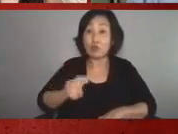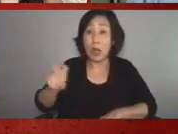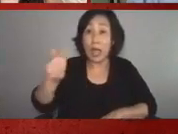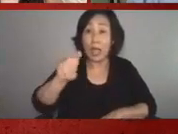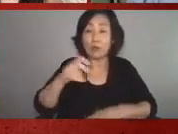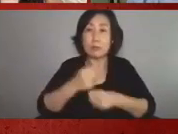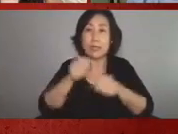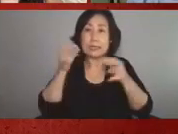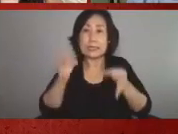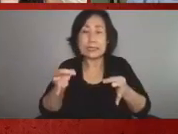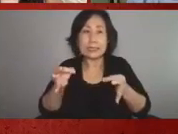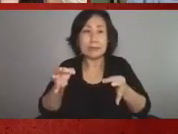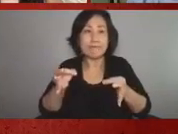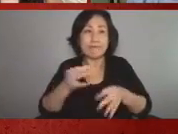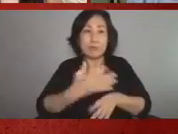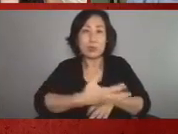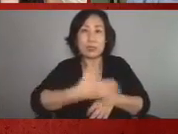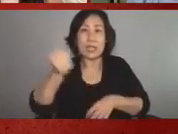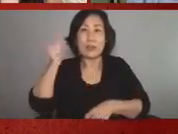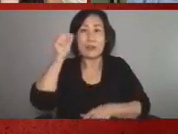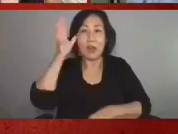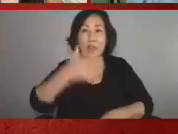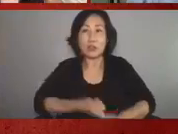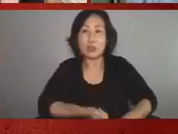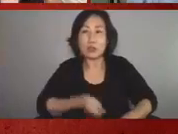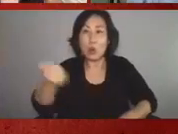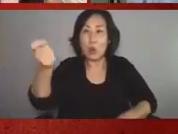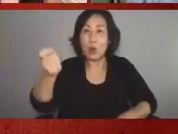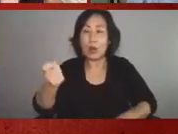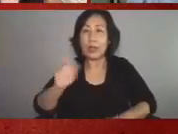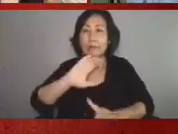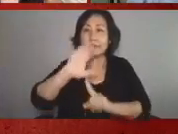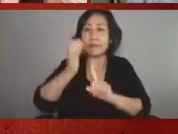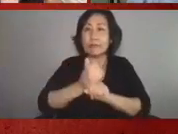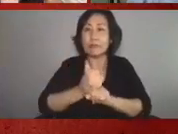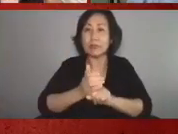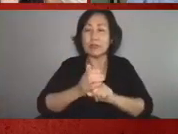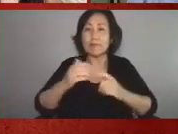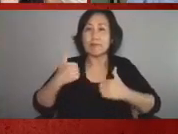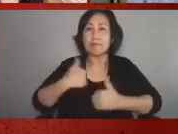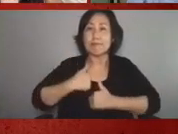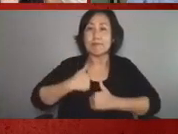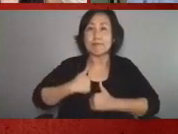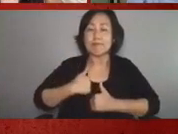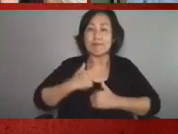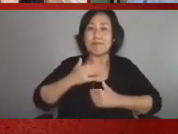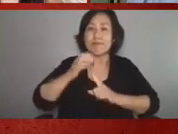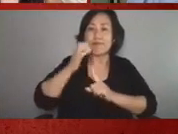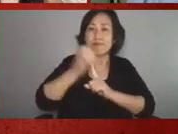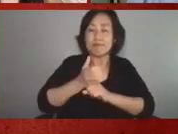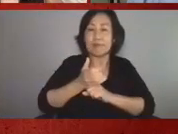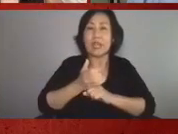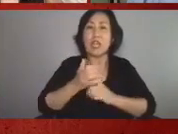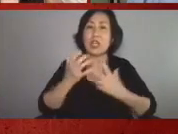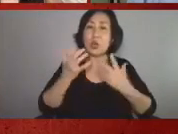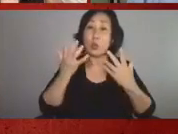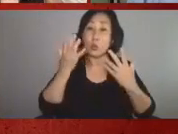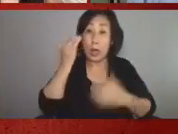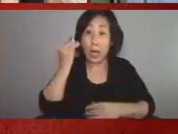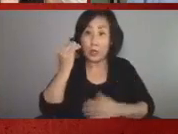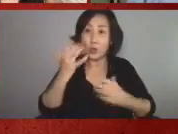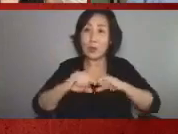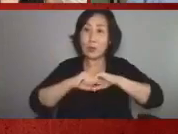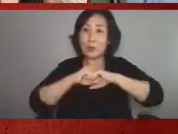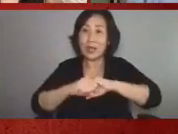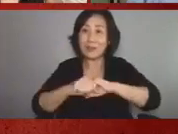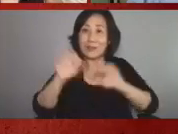makes to take her father's sword and don his armor in wanting to protect him. And this is something